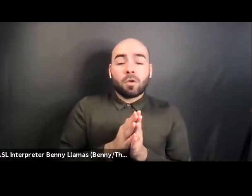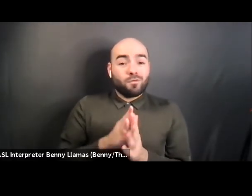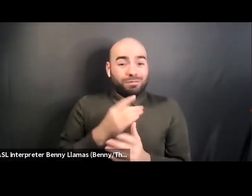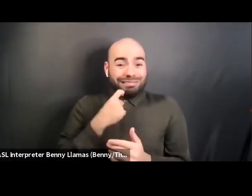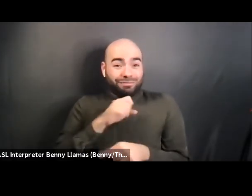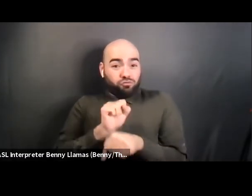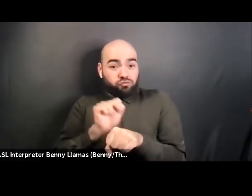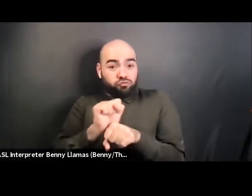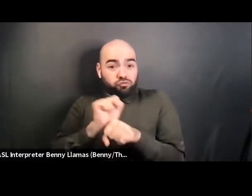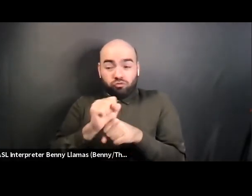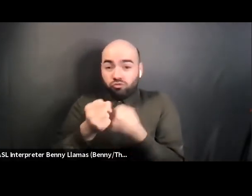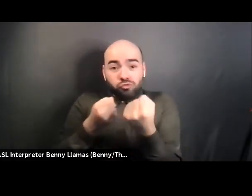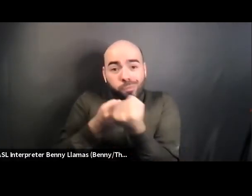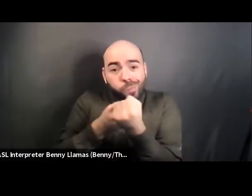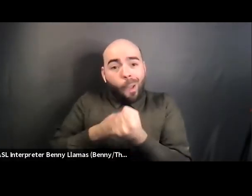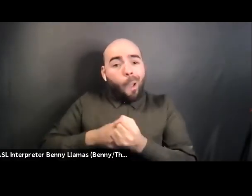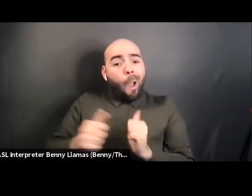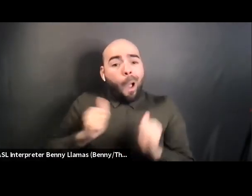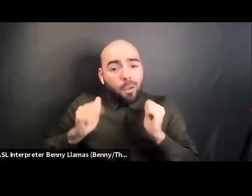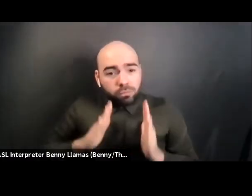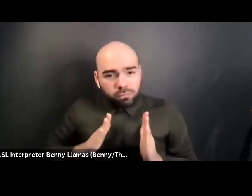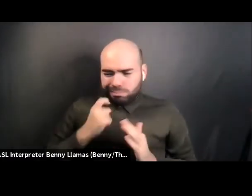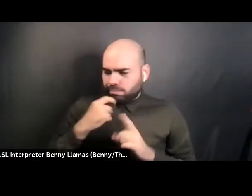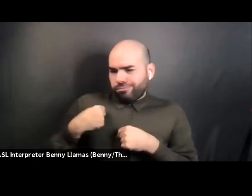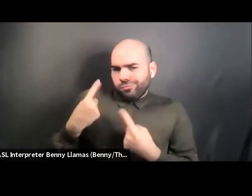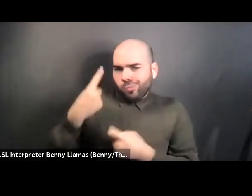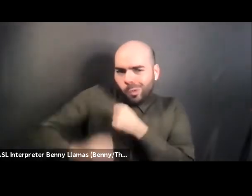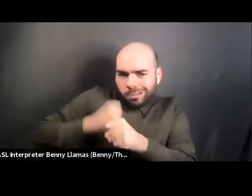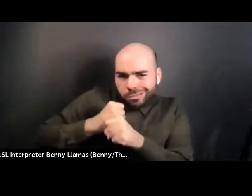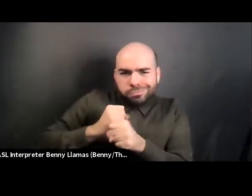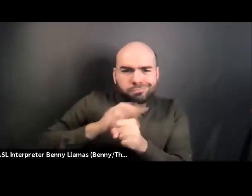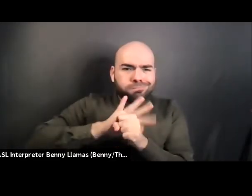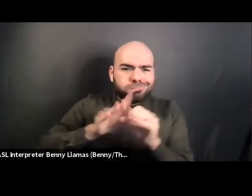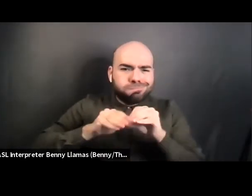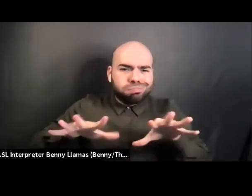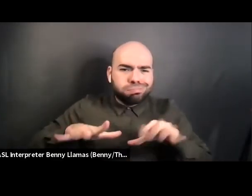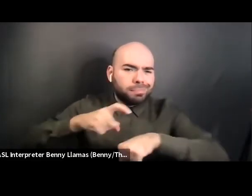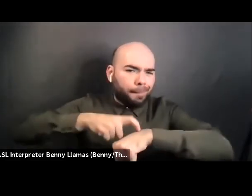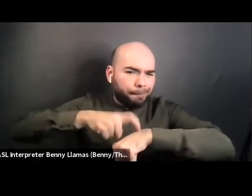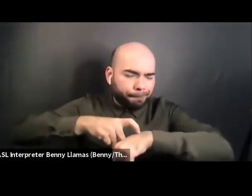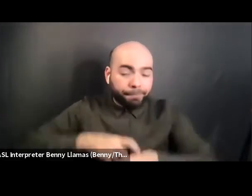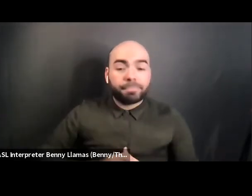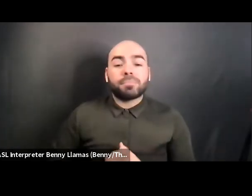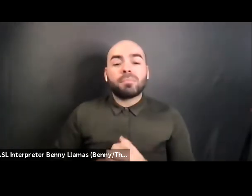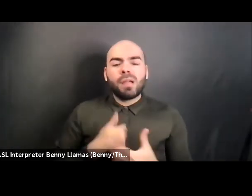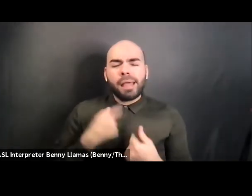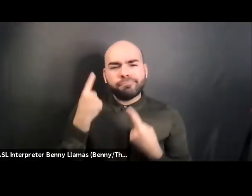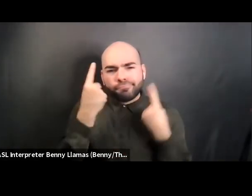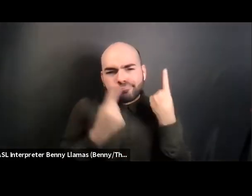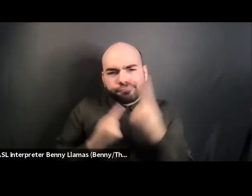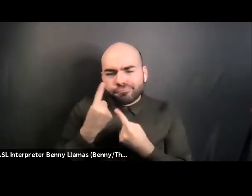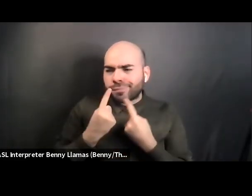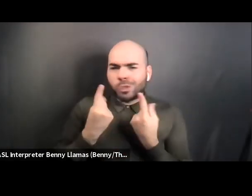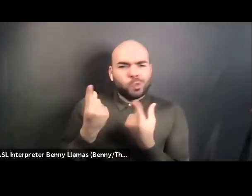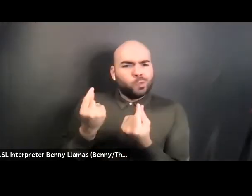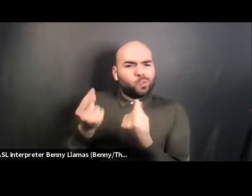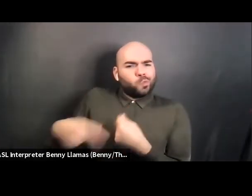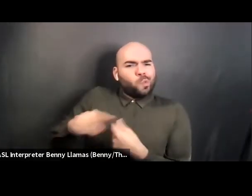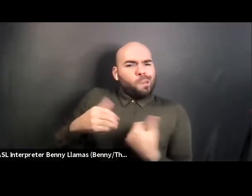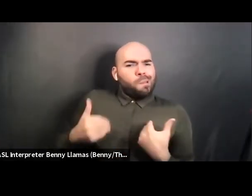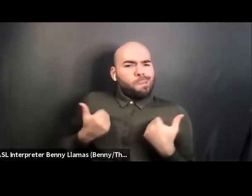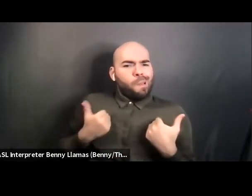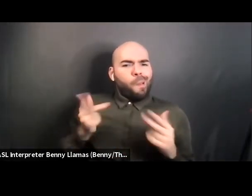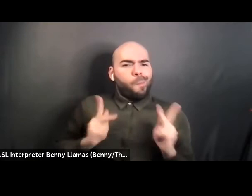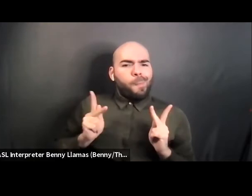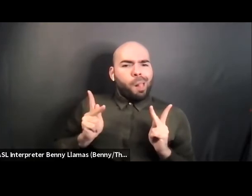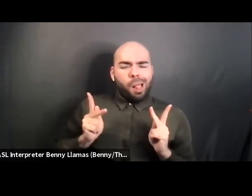to support artists in this past year during the pandemic, I found myself really wondering, what about the young people? Where is the support for